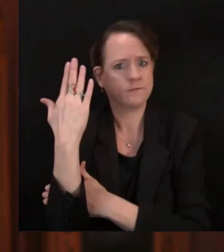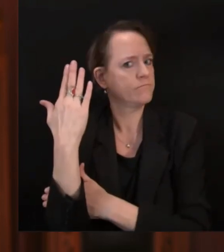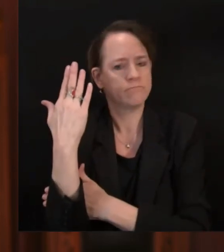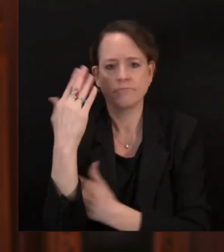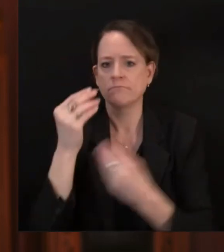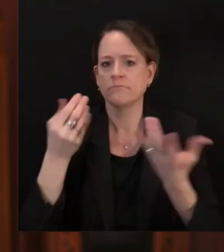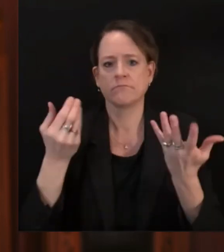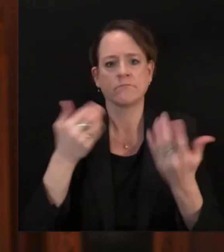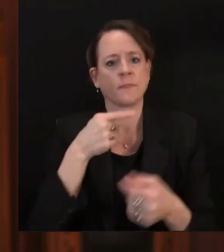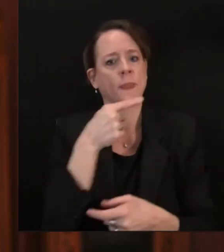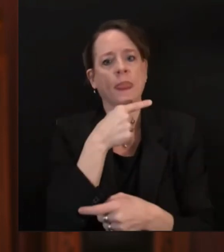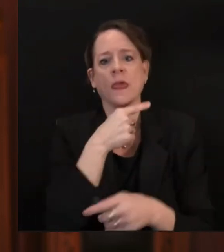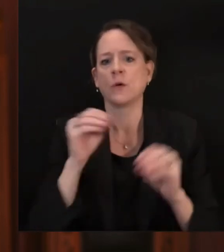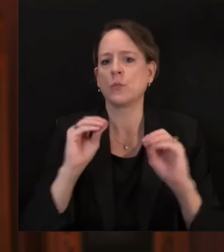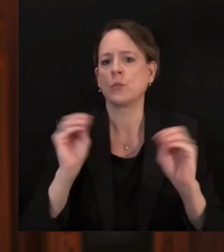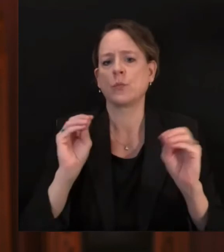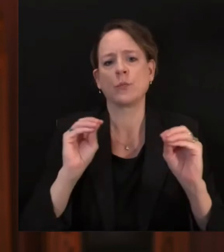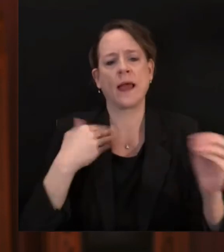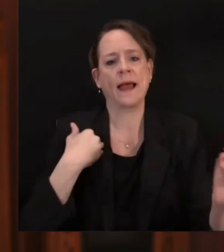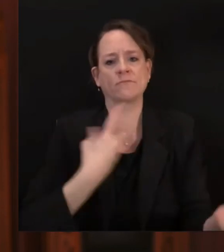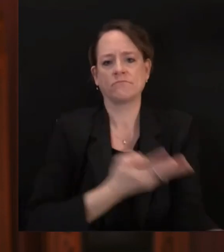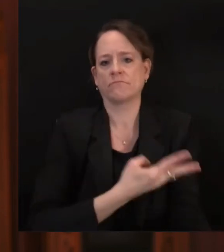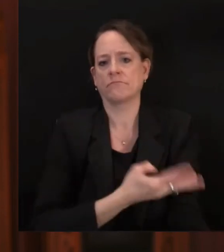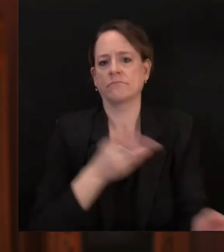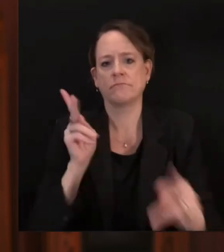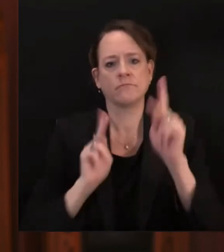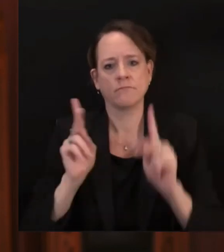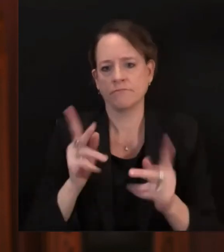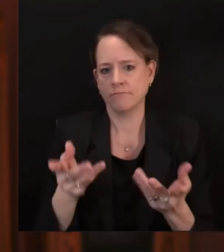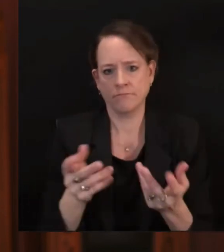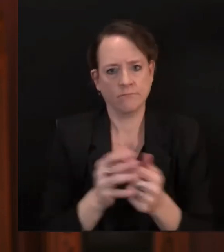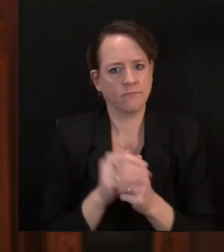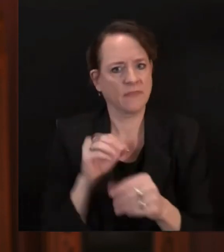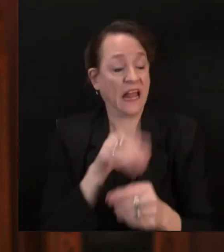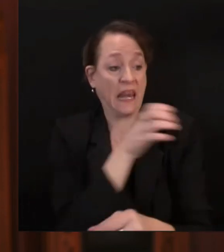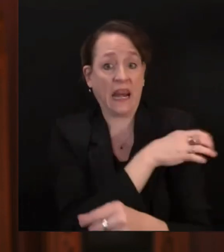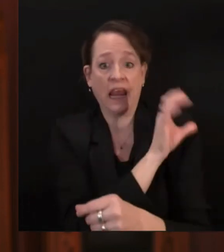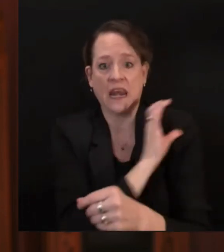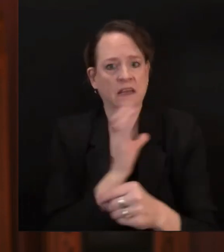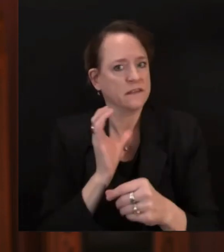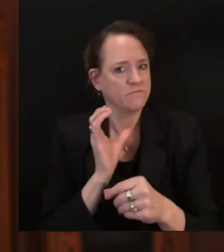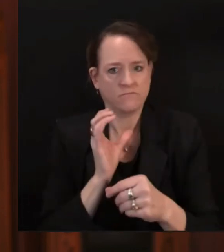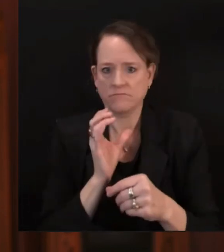I would ask Dr. Westergaard if you could talk a little bit about the other parts of Jeff's question.